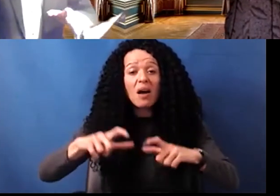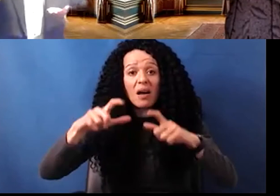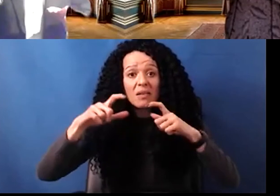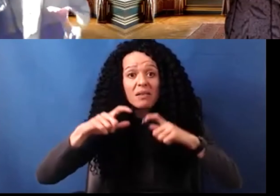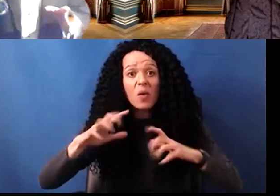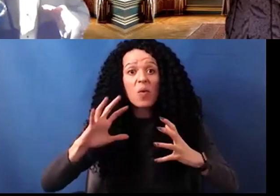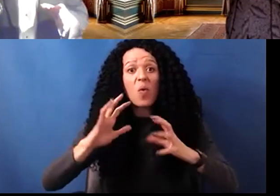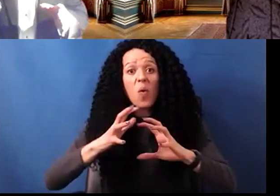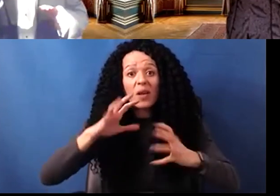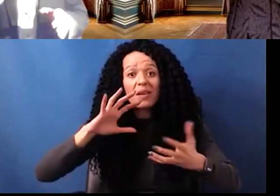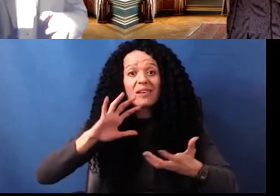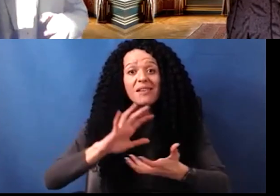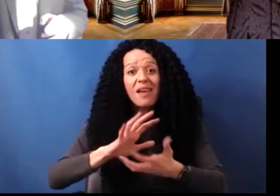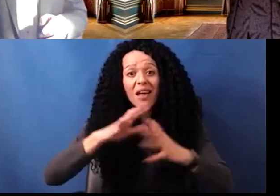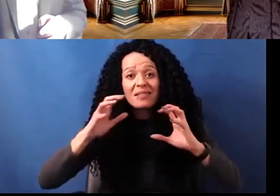continuous